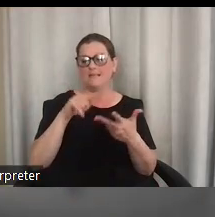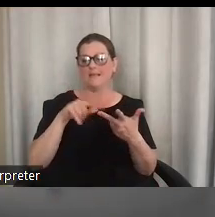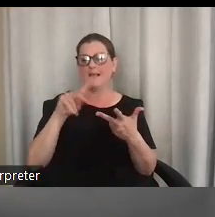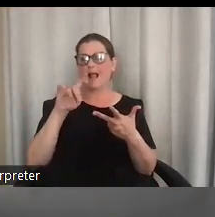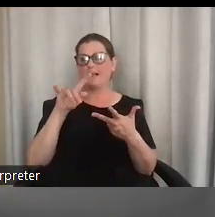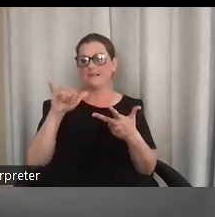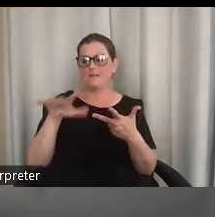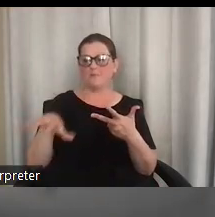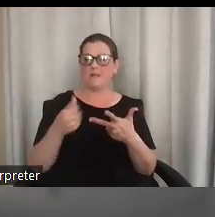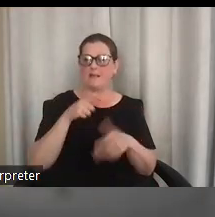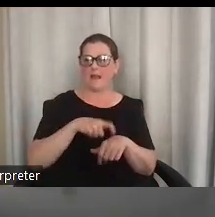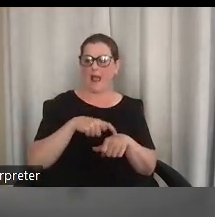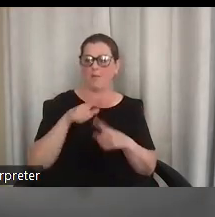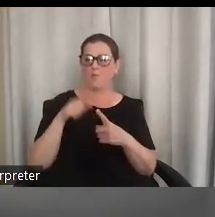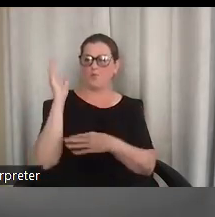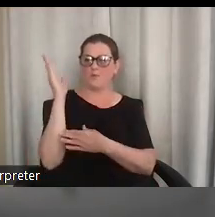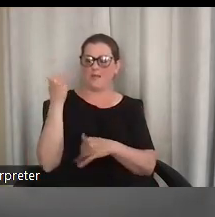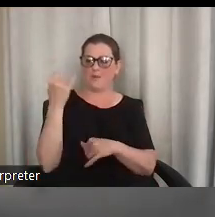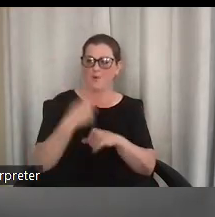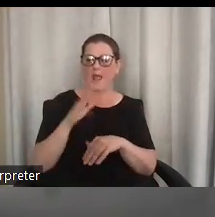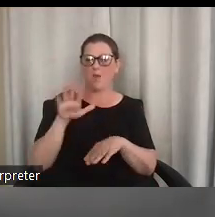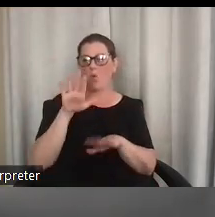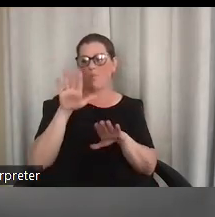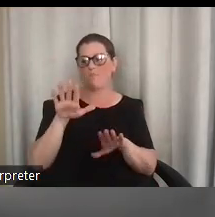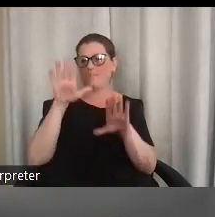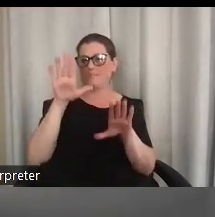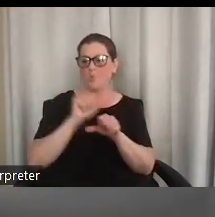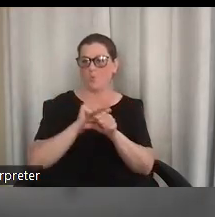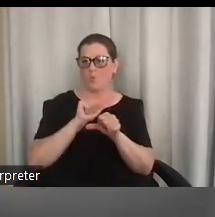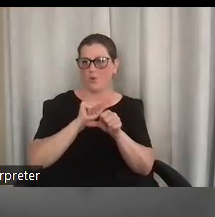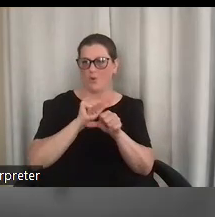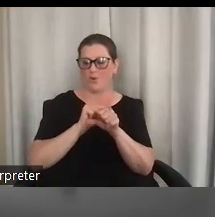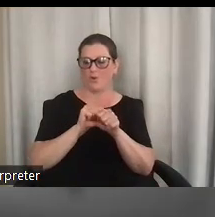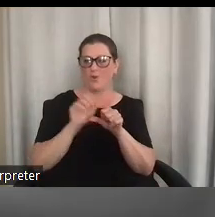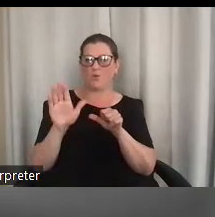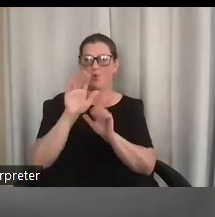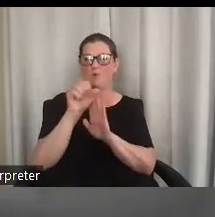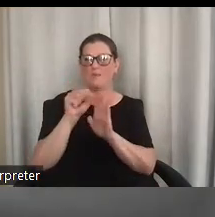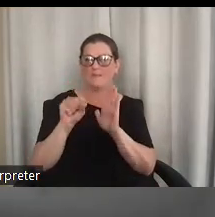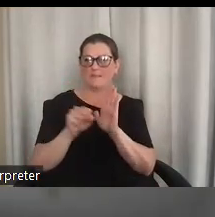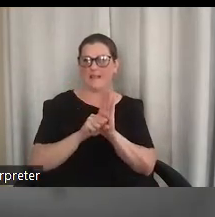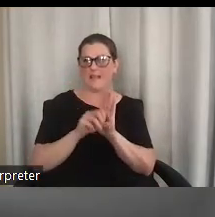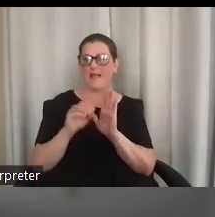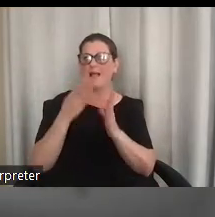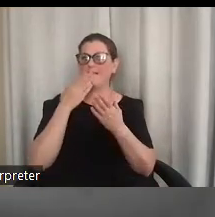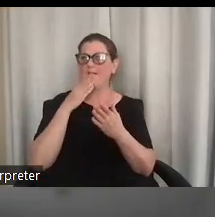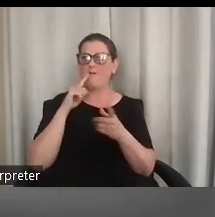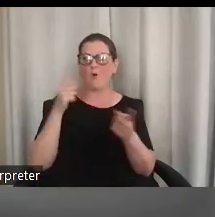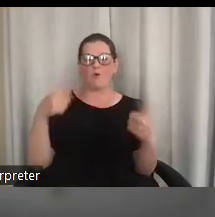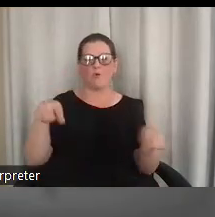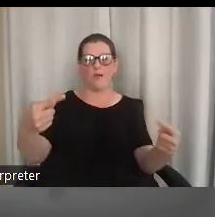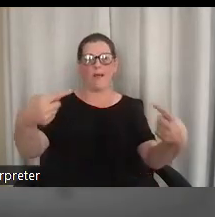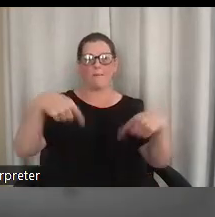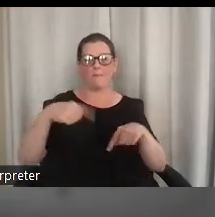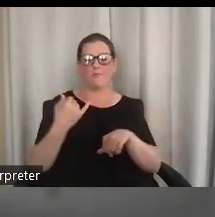taking the time to present on the amazing work that's happening in your states. And thank you for the participants for